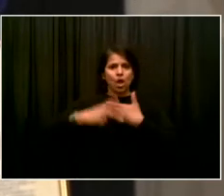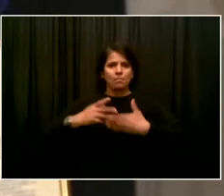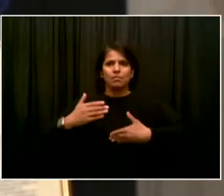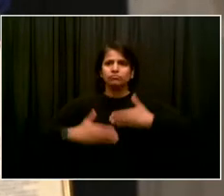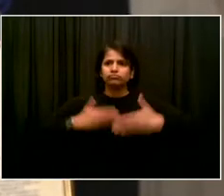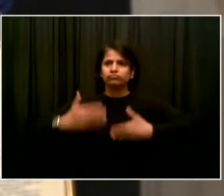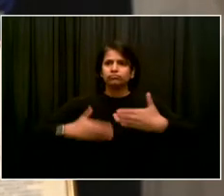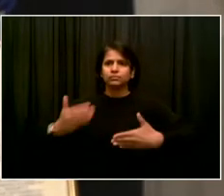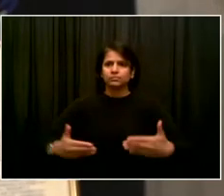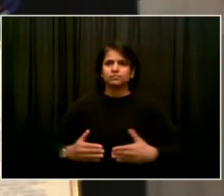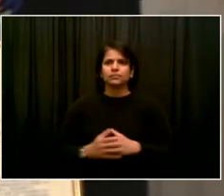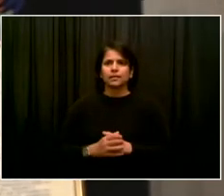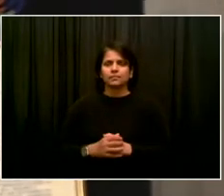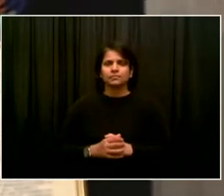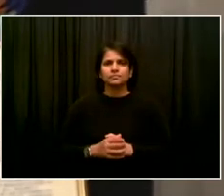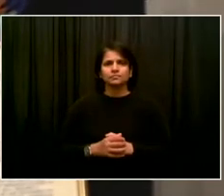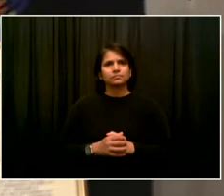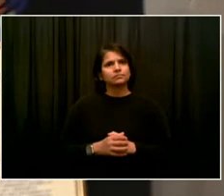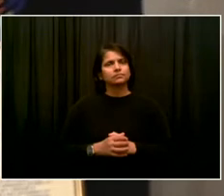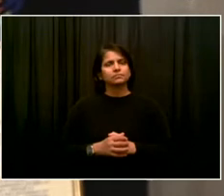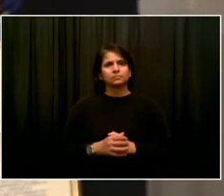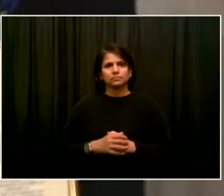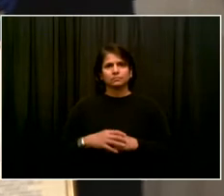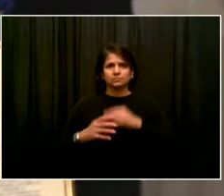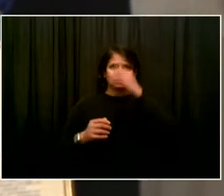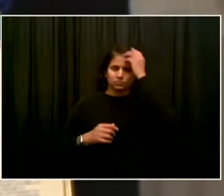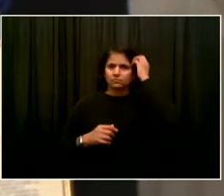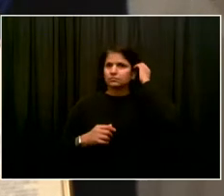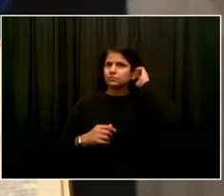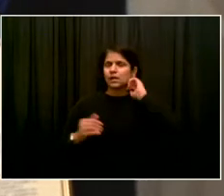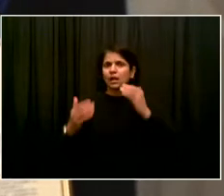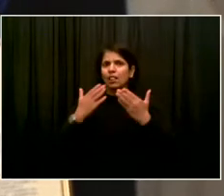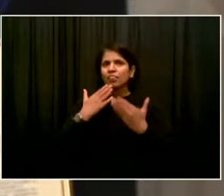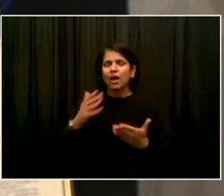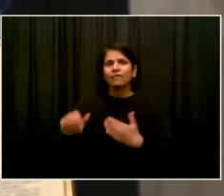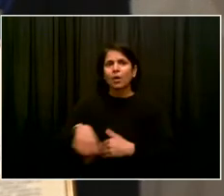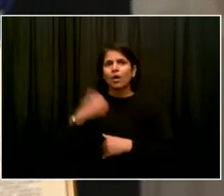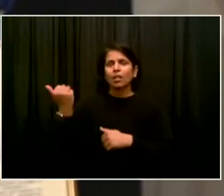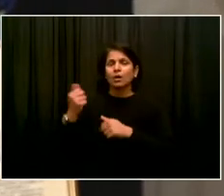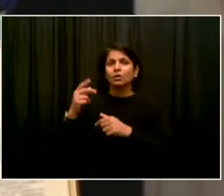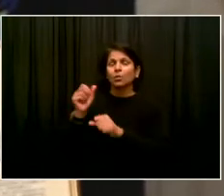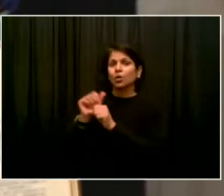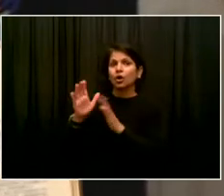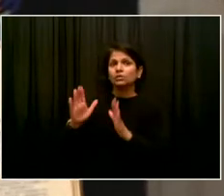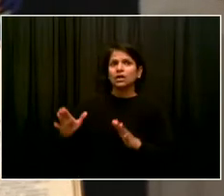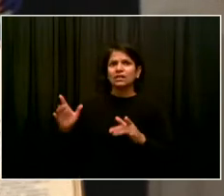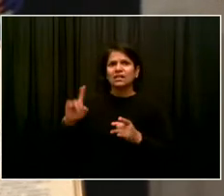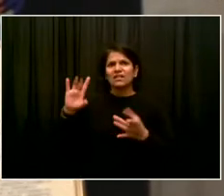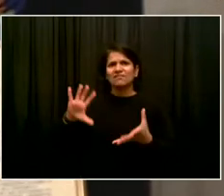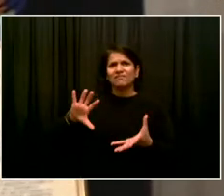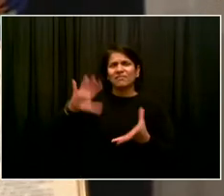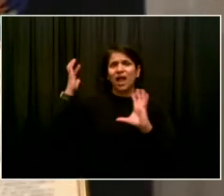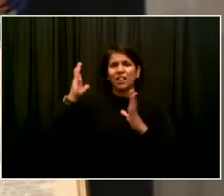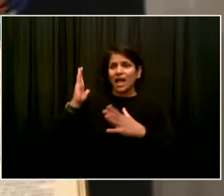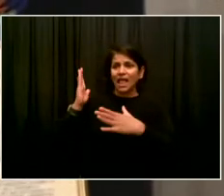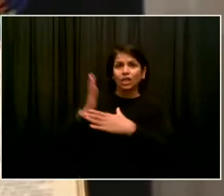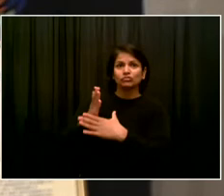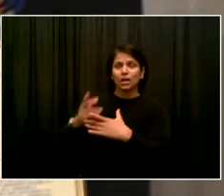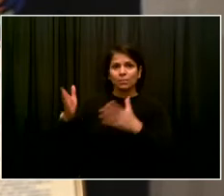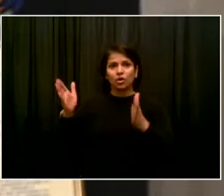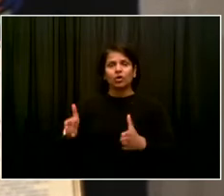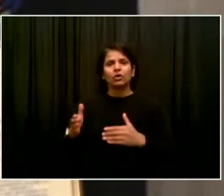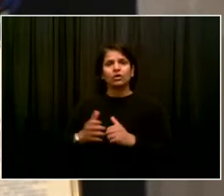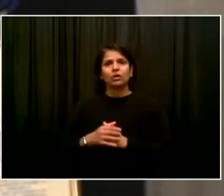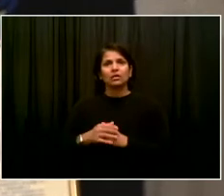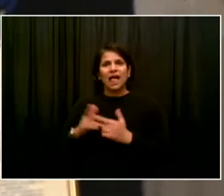my other brothers and sister comrades of this work here in New York and across the country. Those of us that have our